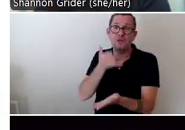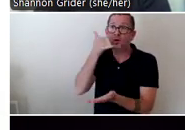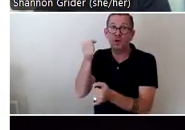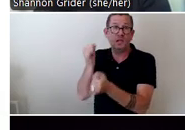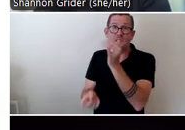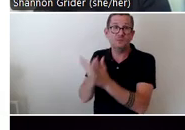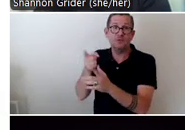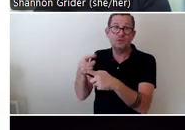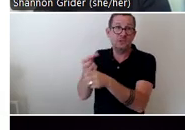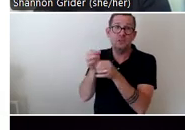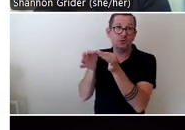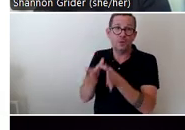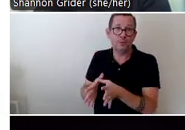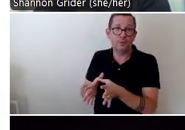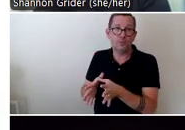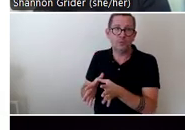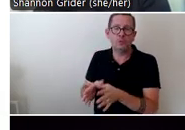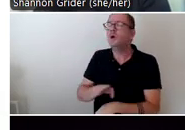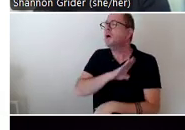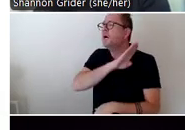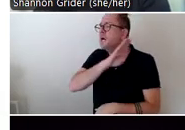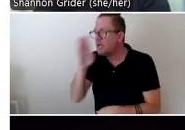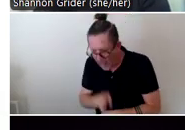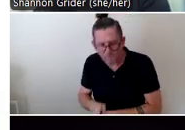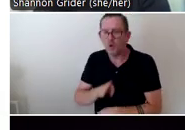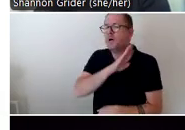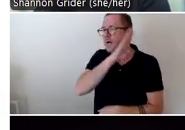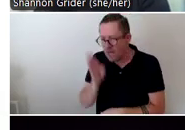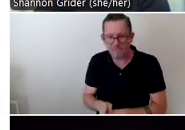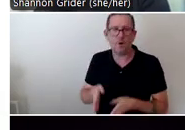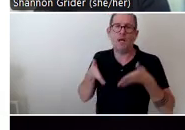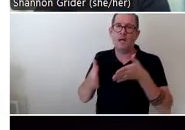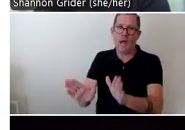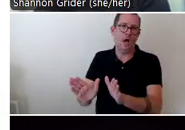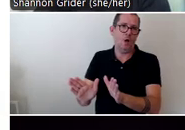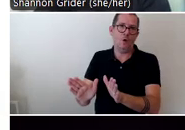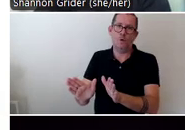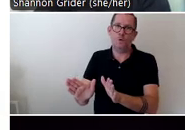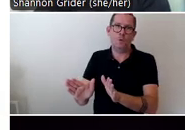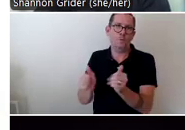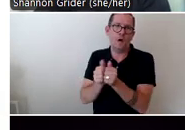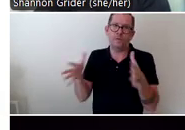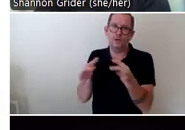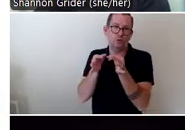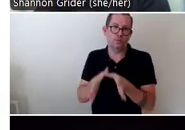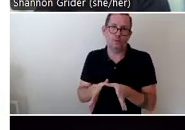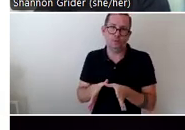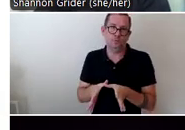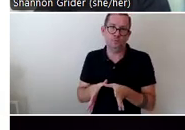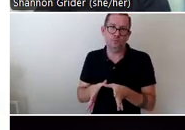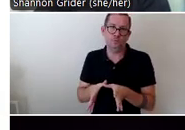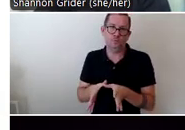book, but, it's really impossible to call at the last minute, but I need to be seen. But never, never,